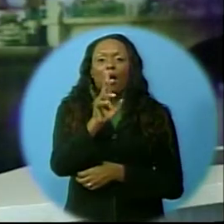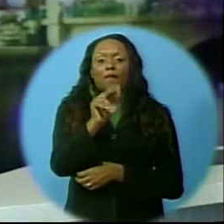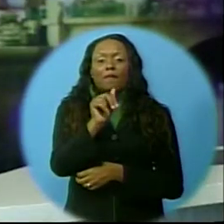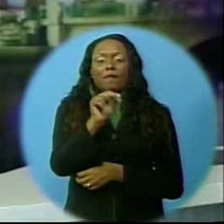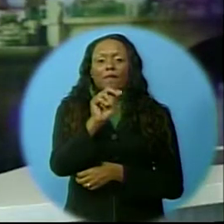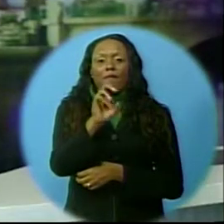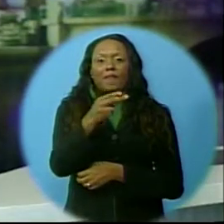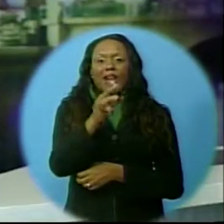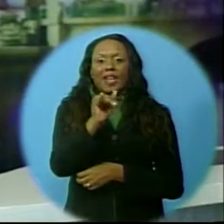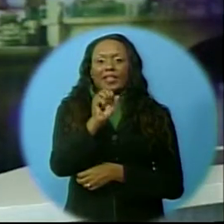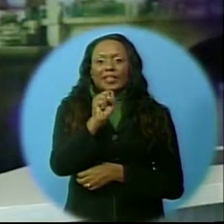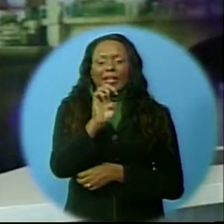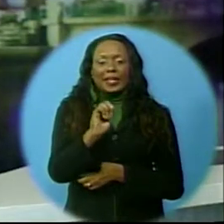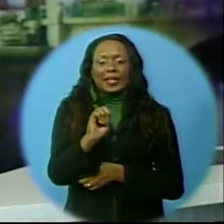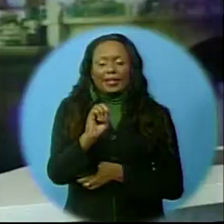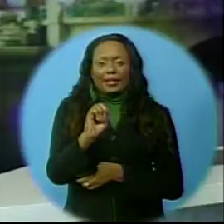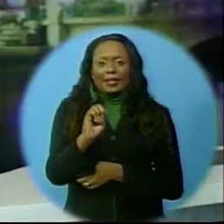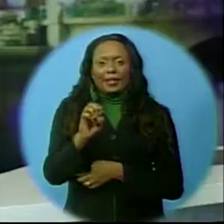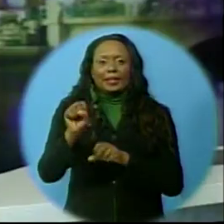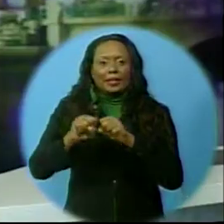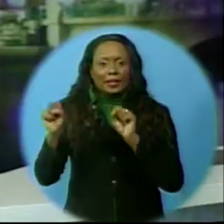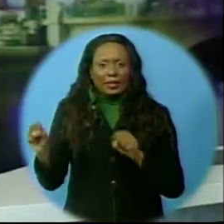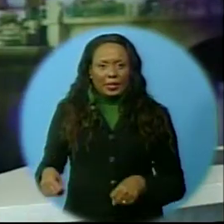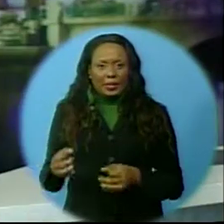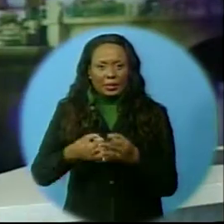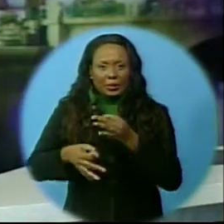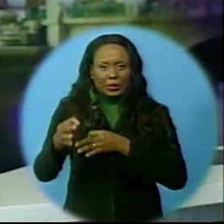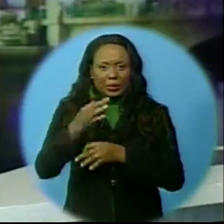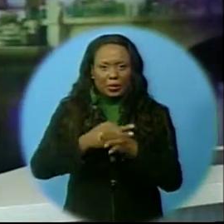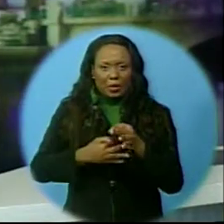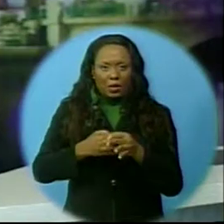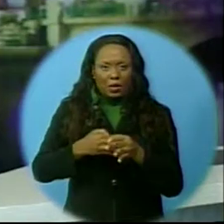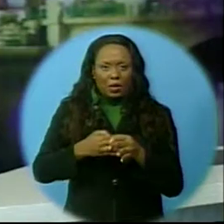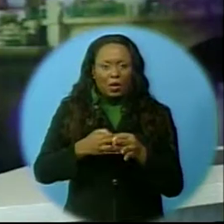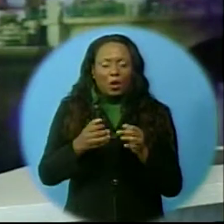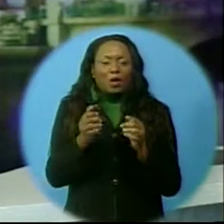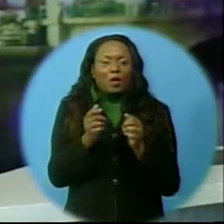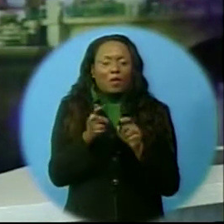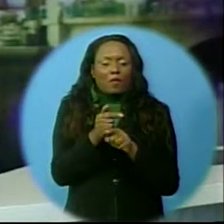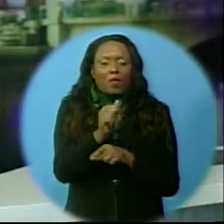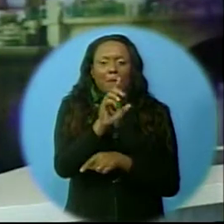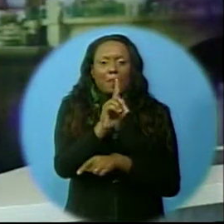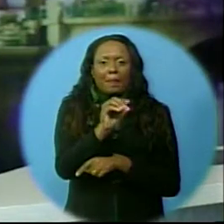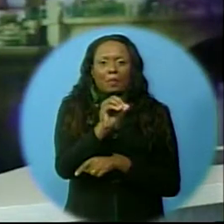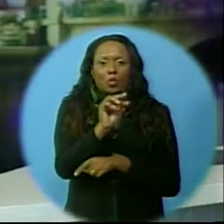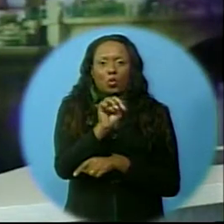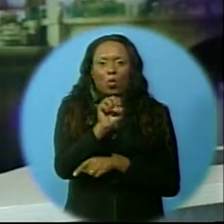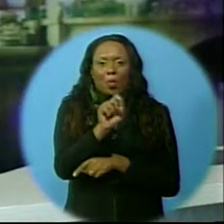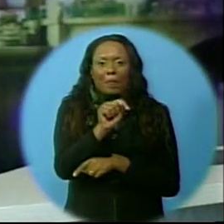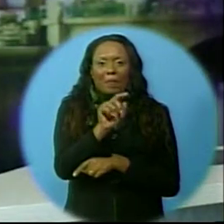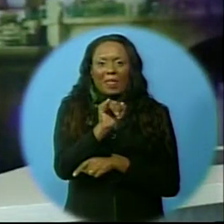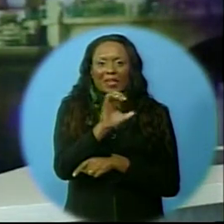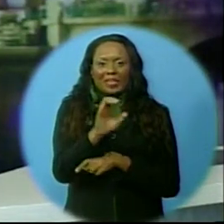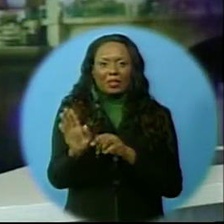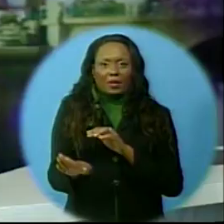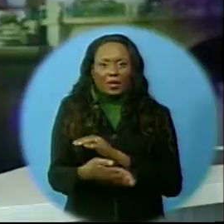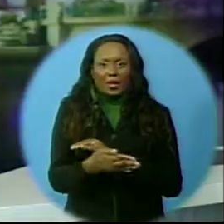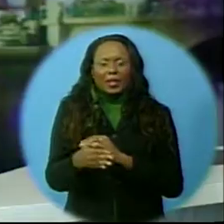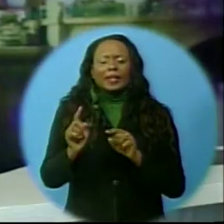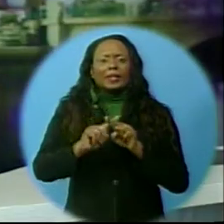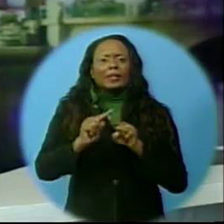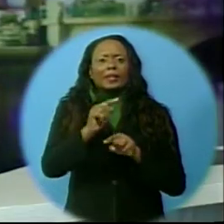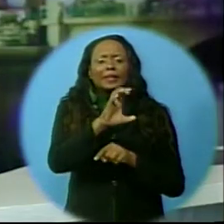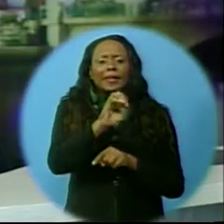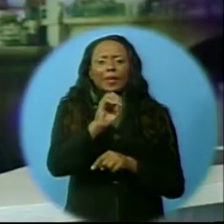replacement tournament for the regional domestic cricket season are being finalized at a meeting between the CEOs and presidents of the various